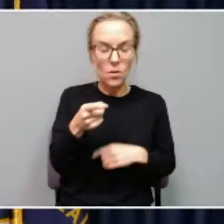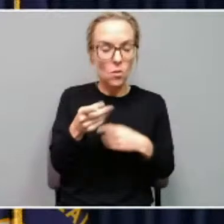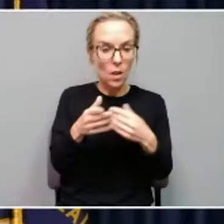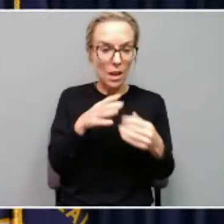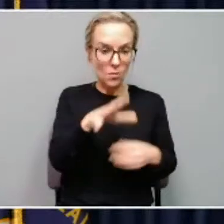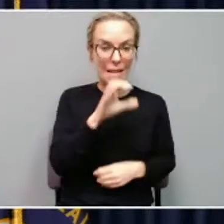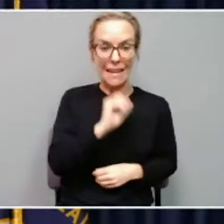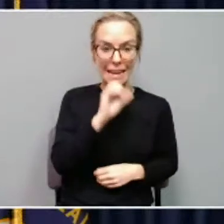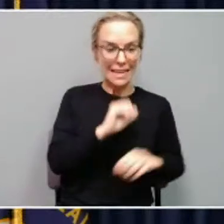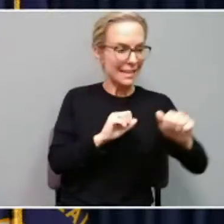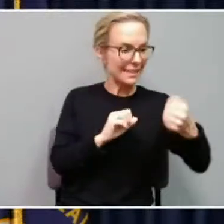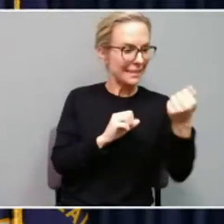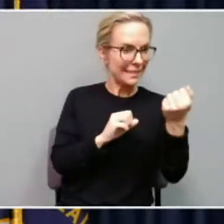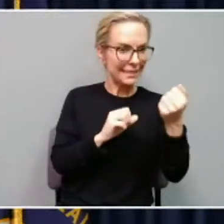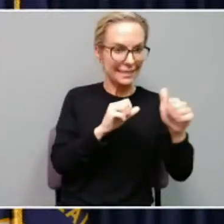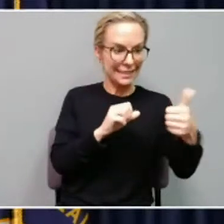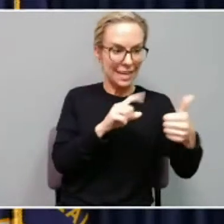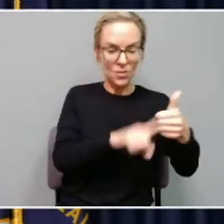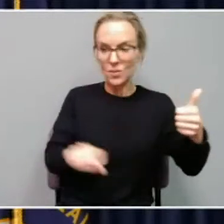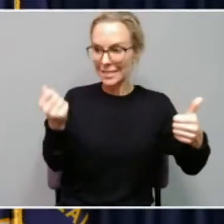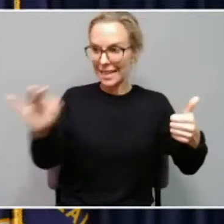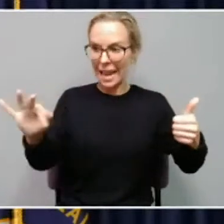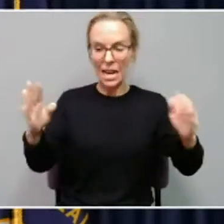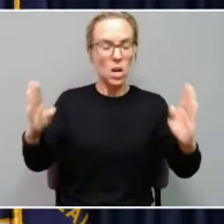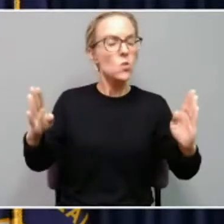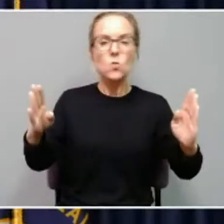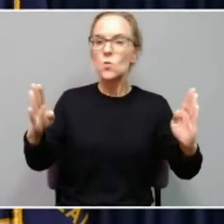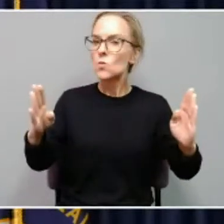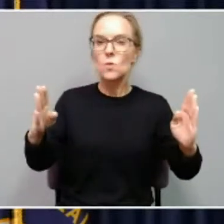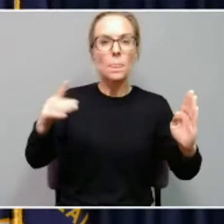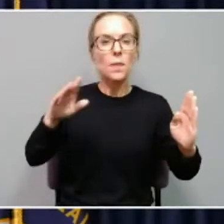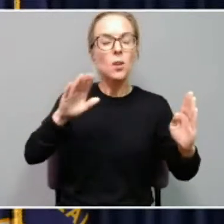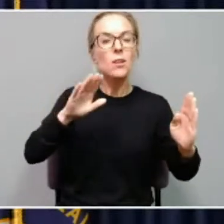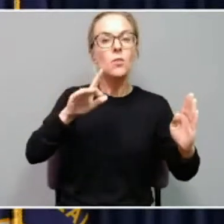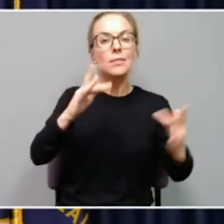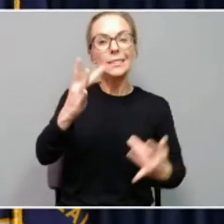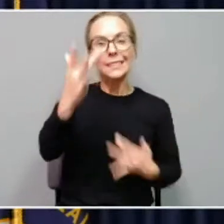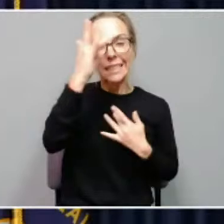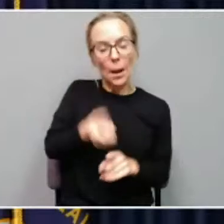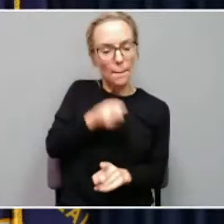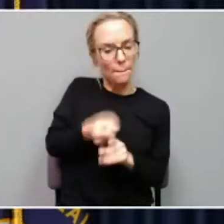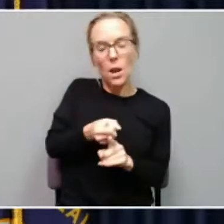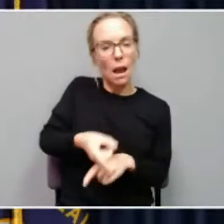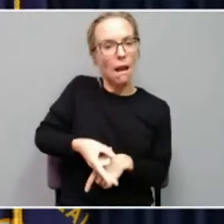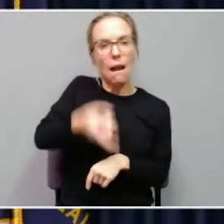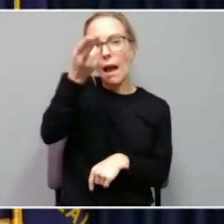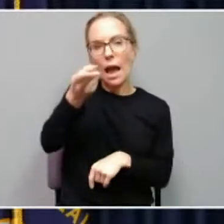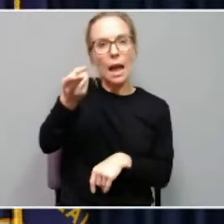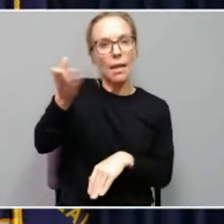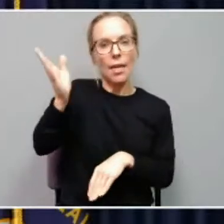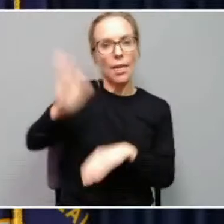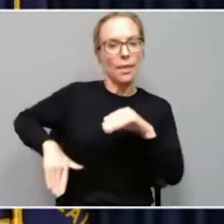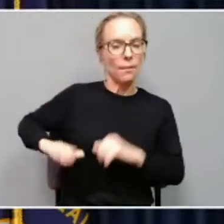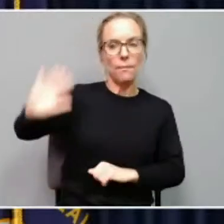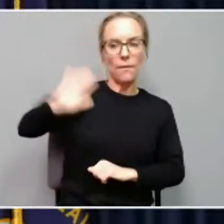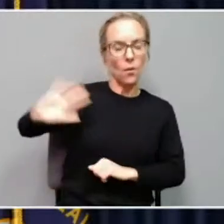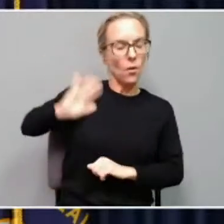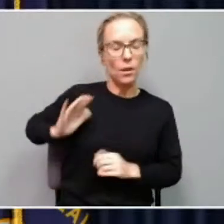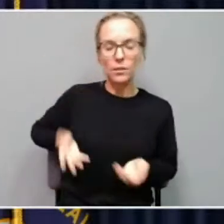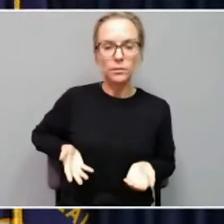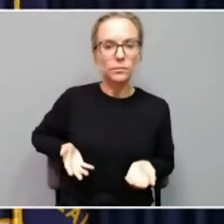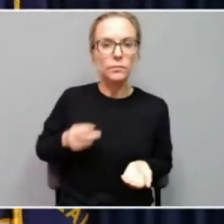to 19 right now, you are getting COVID at a much higher rate than any other part of our population. These are